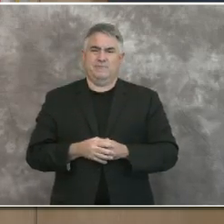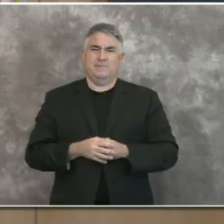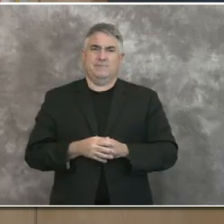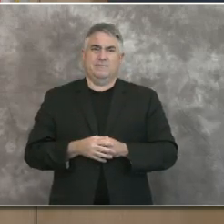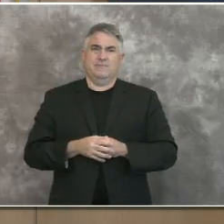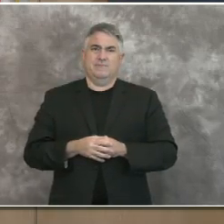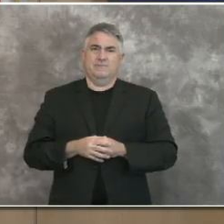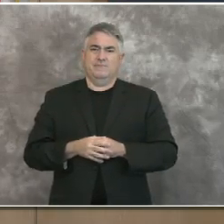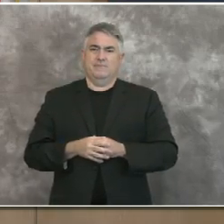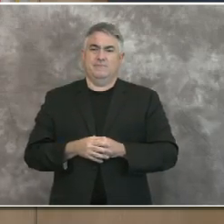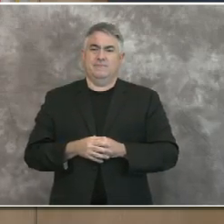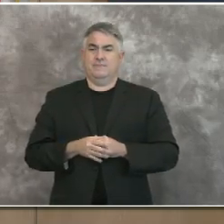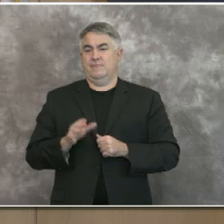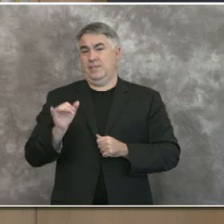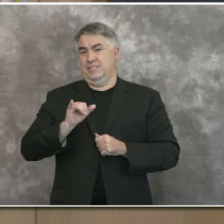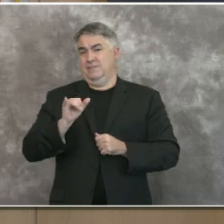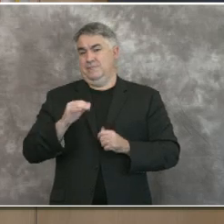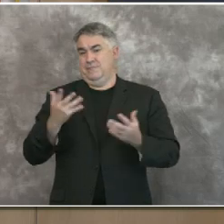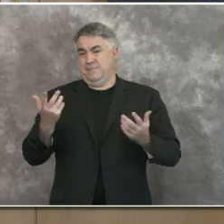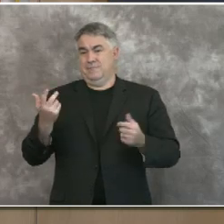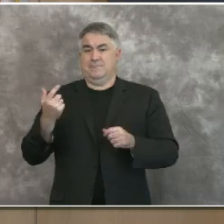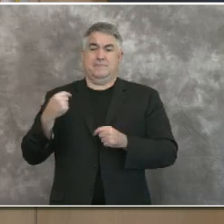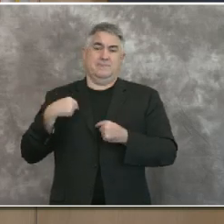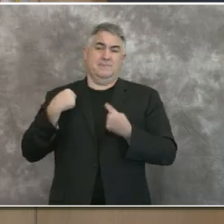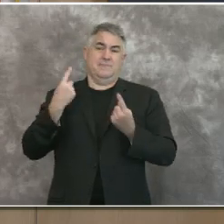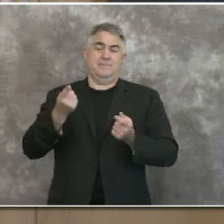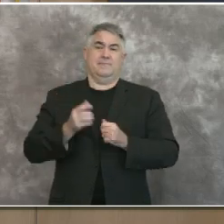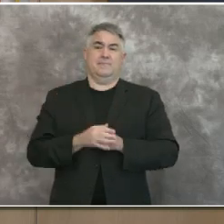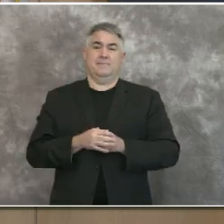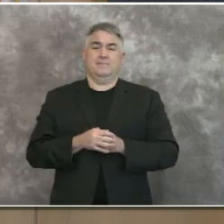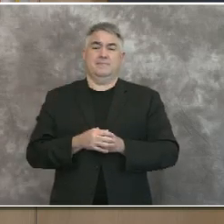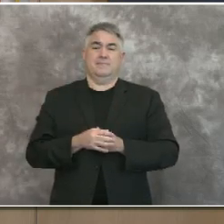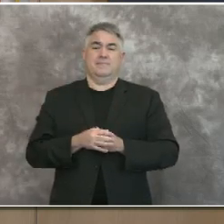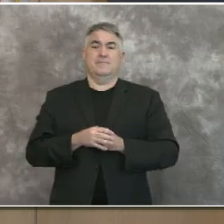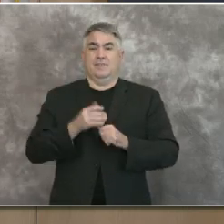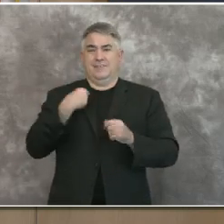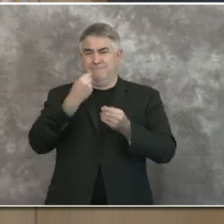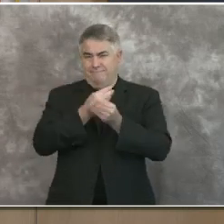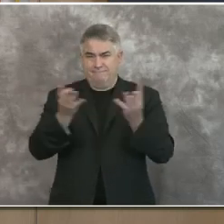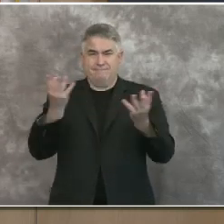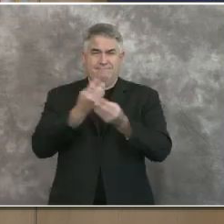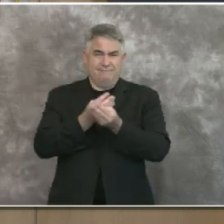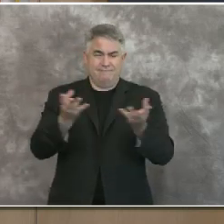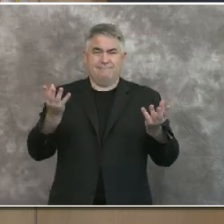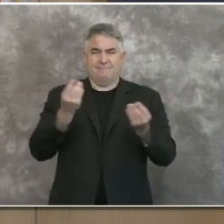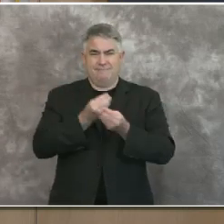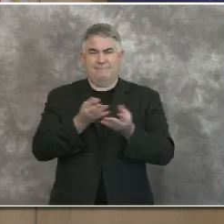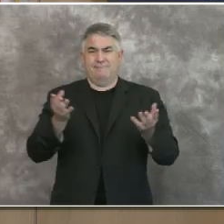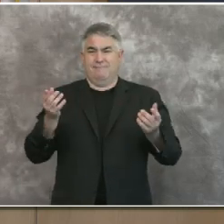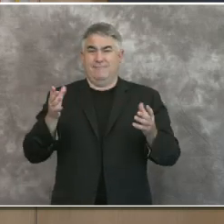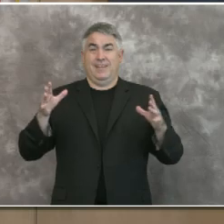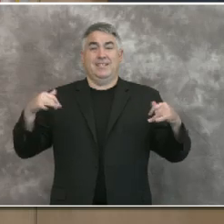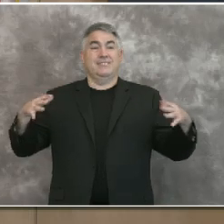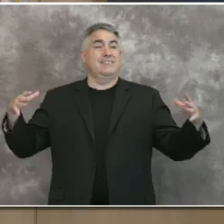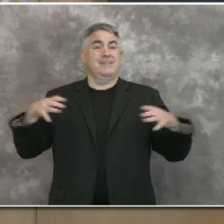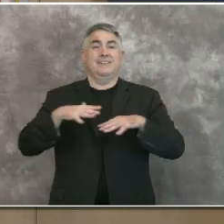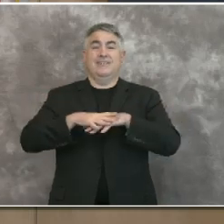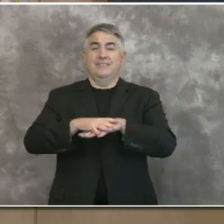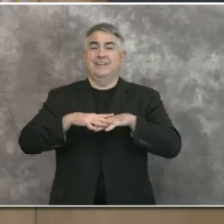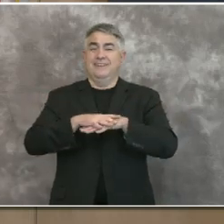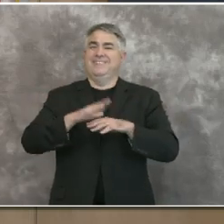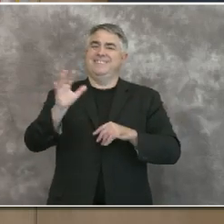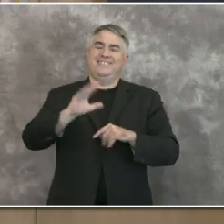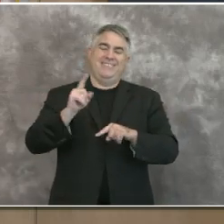It is in this same spirit that we continue to remind San Diegans that mass gatherings are inconsistent with the public health